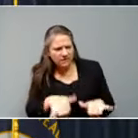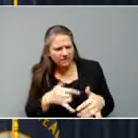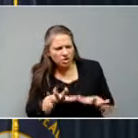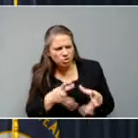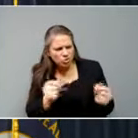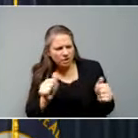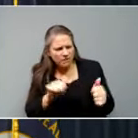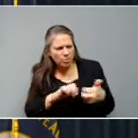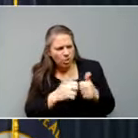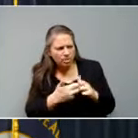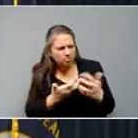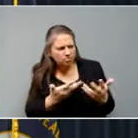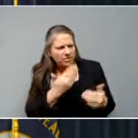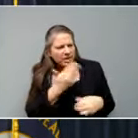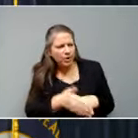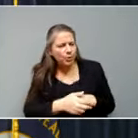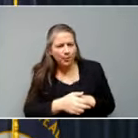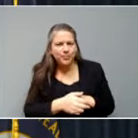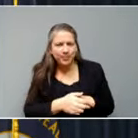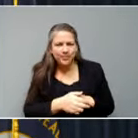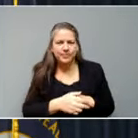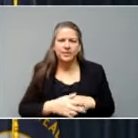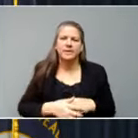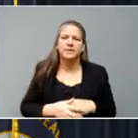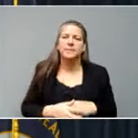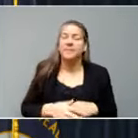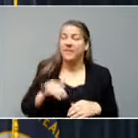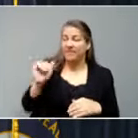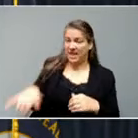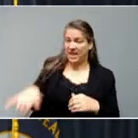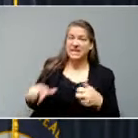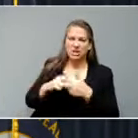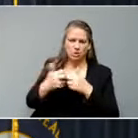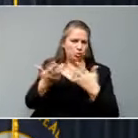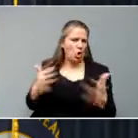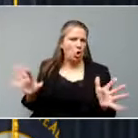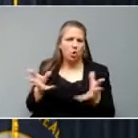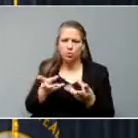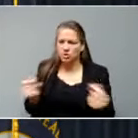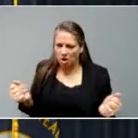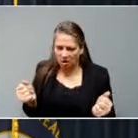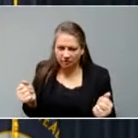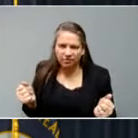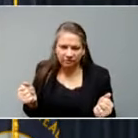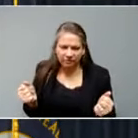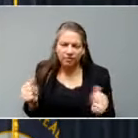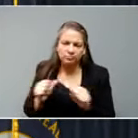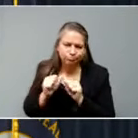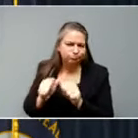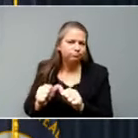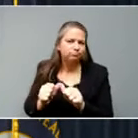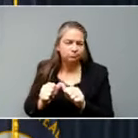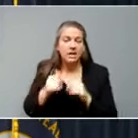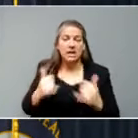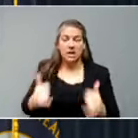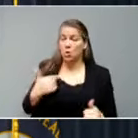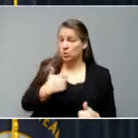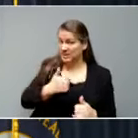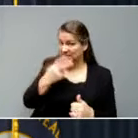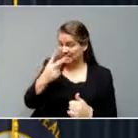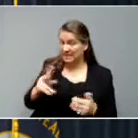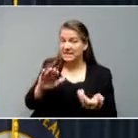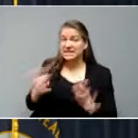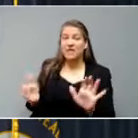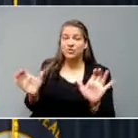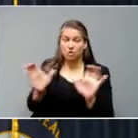permanently? Thank you. That issue has been taken care of permanently. Now we are seeing death certificates roll in